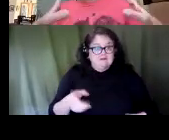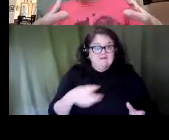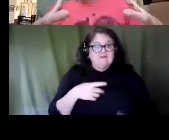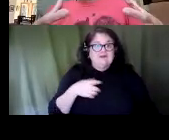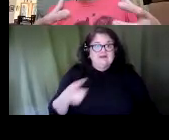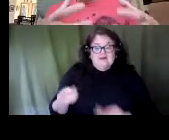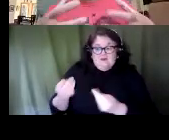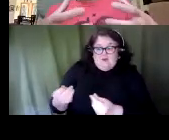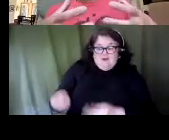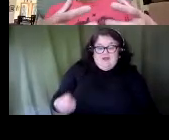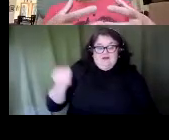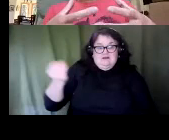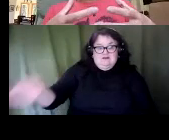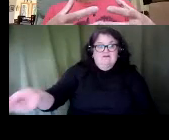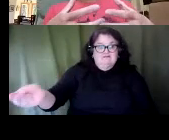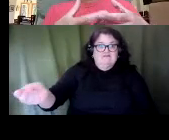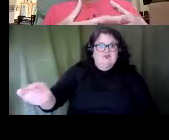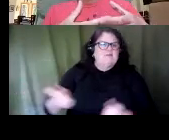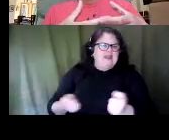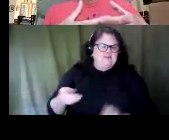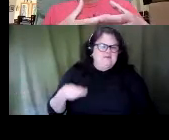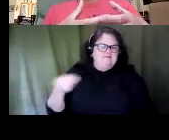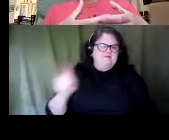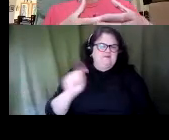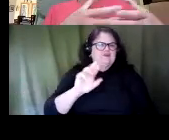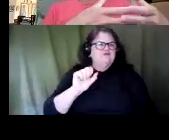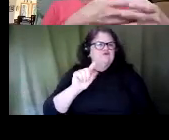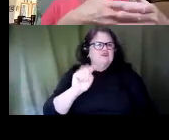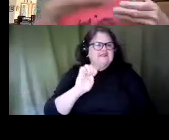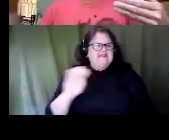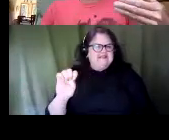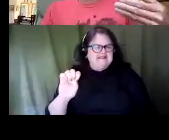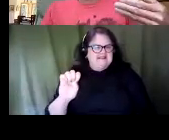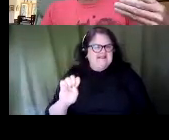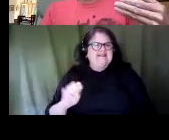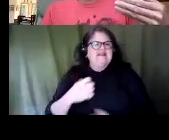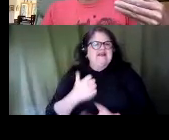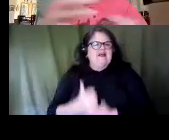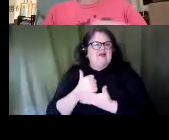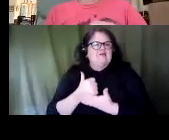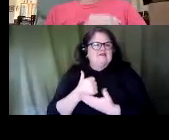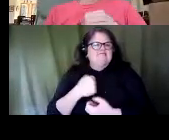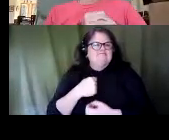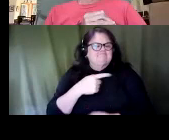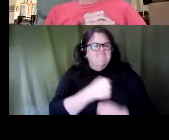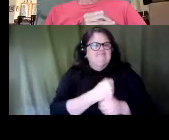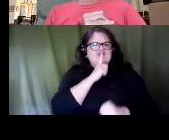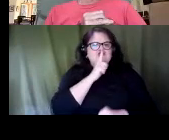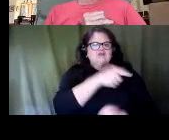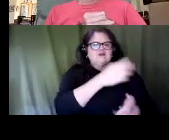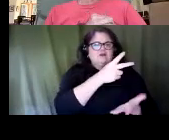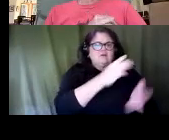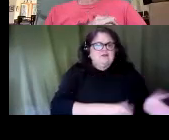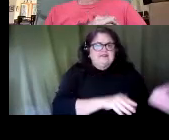in the hands or management of a trustee and helps ensure that after a person dies, that it transfers to the right